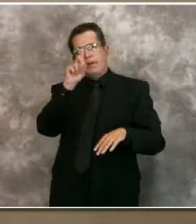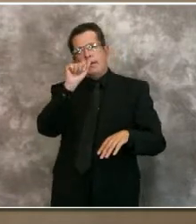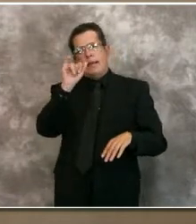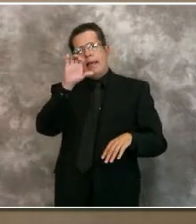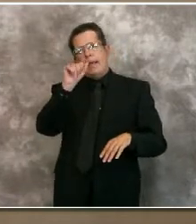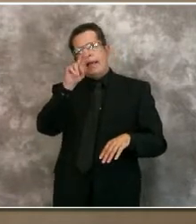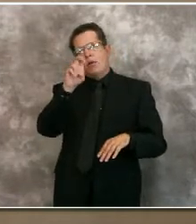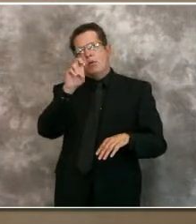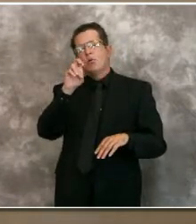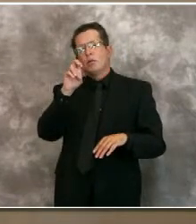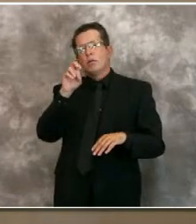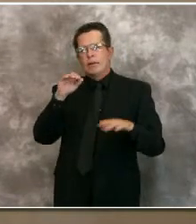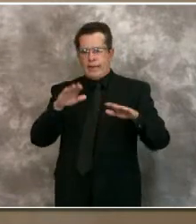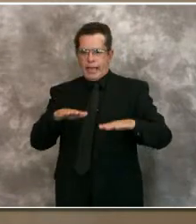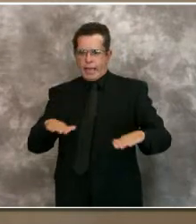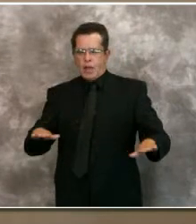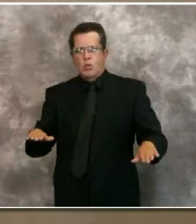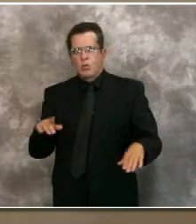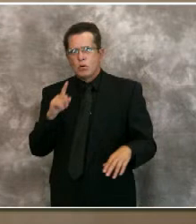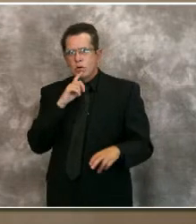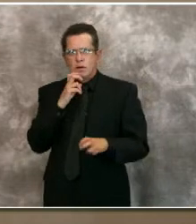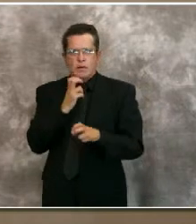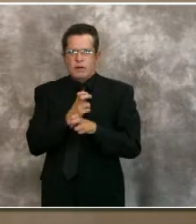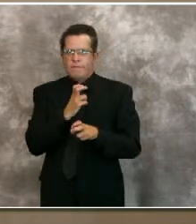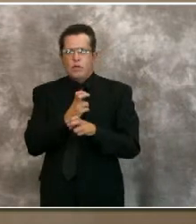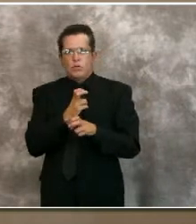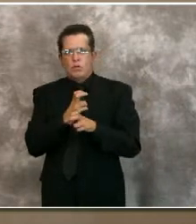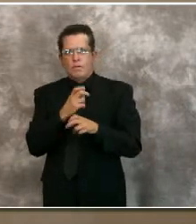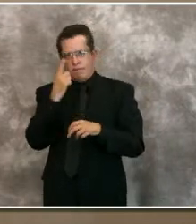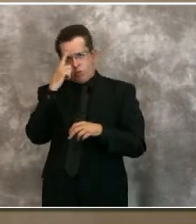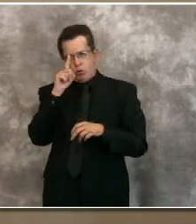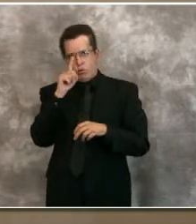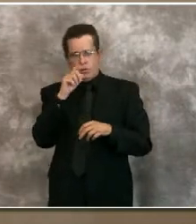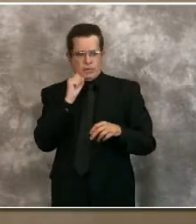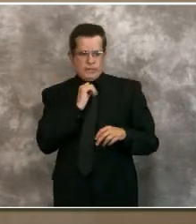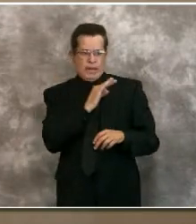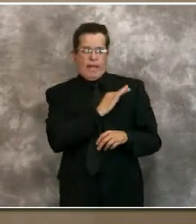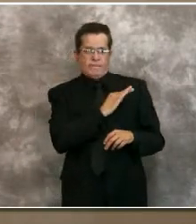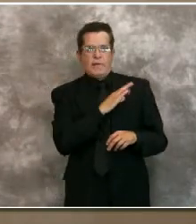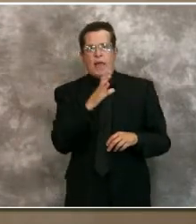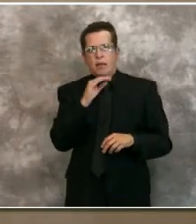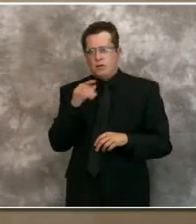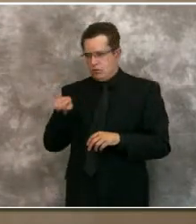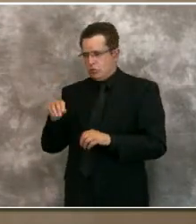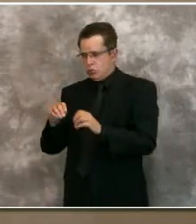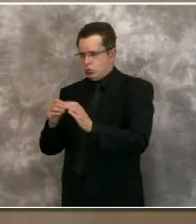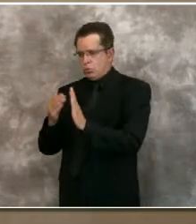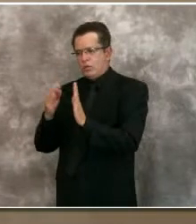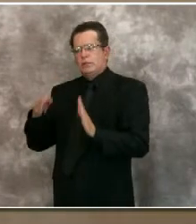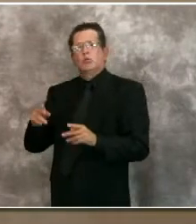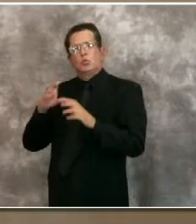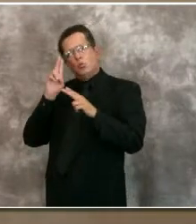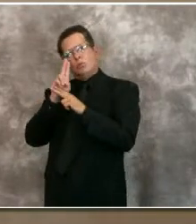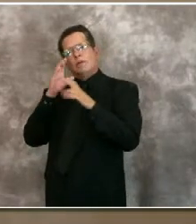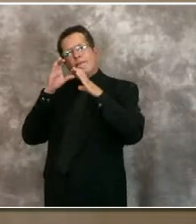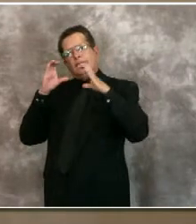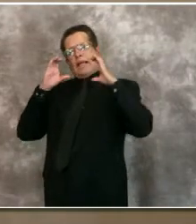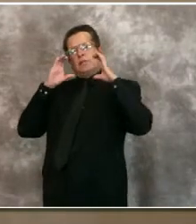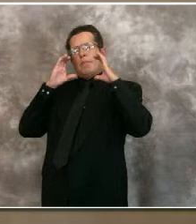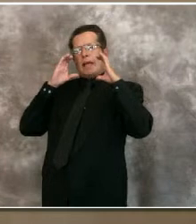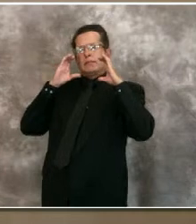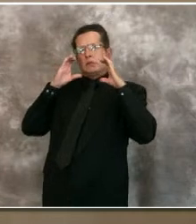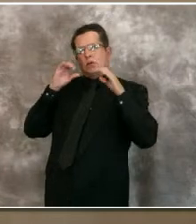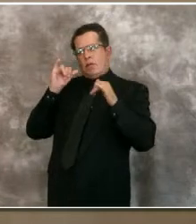is difficult for the staff and the students to wear facial coverings. And that group